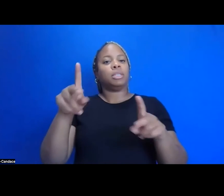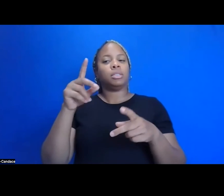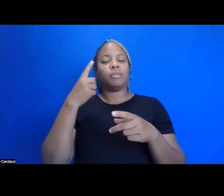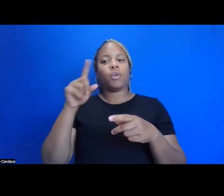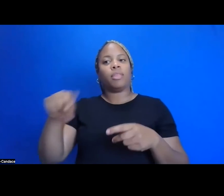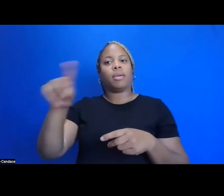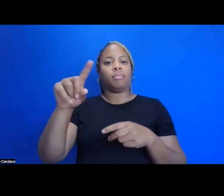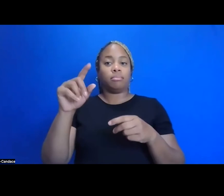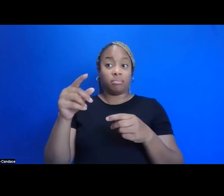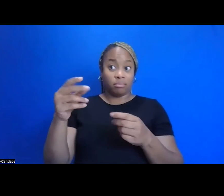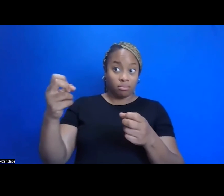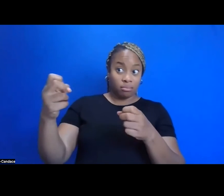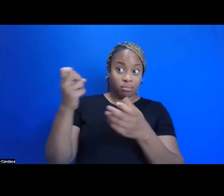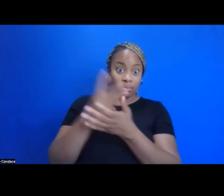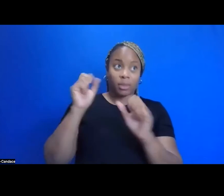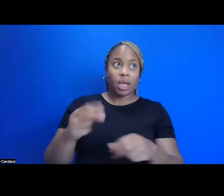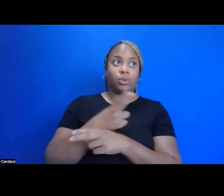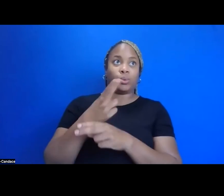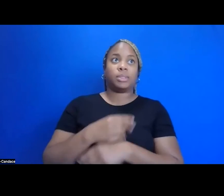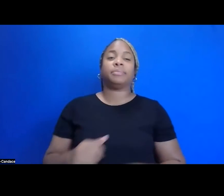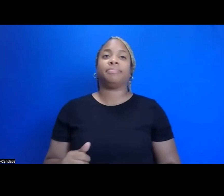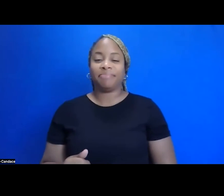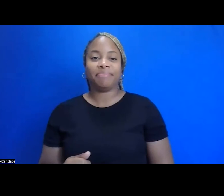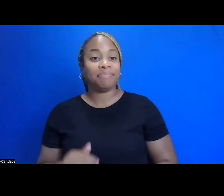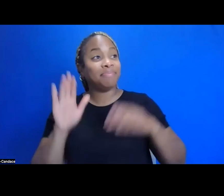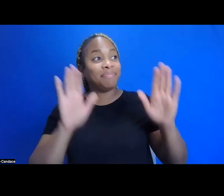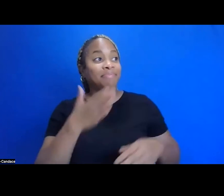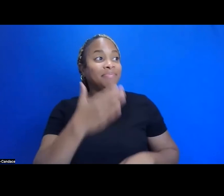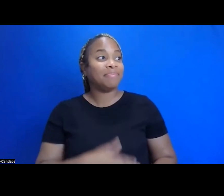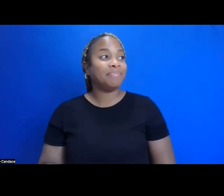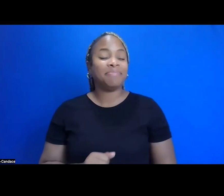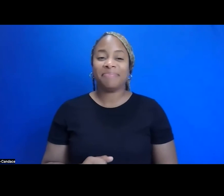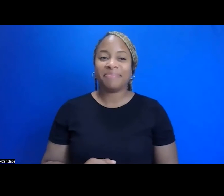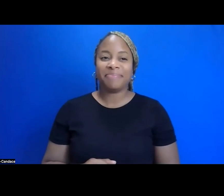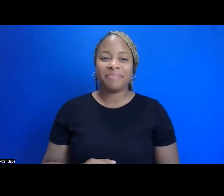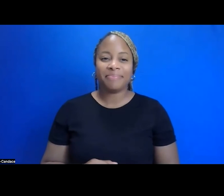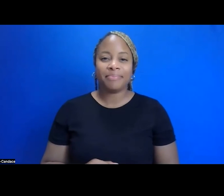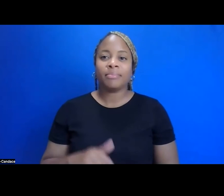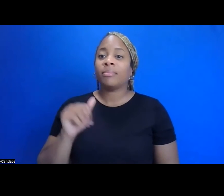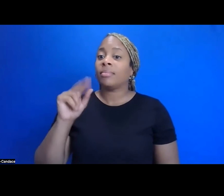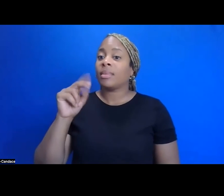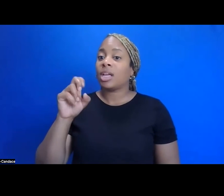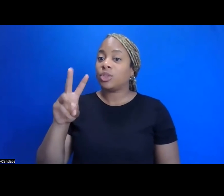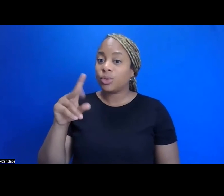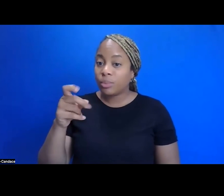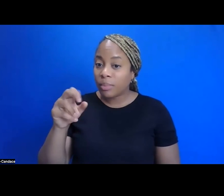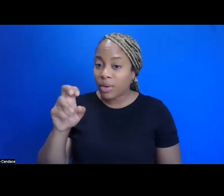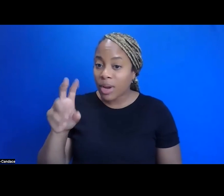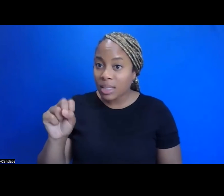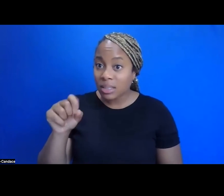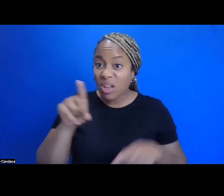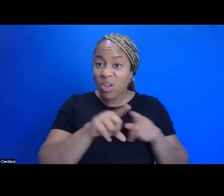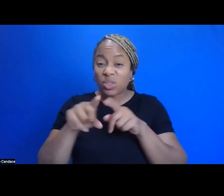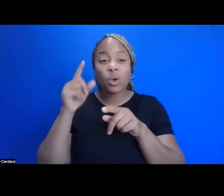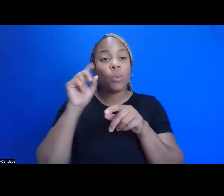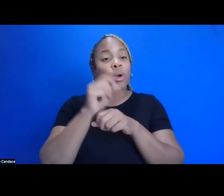used. Sure, that's great. Thank you. Yeah. Andrew Perez has a question. Does this also work for